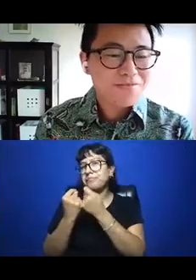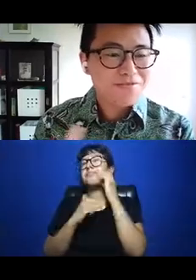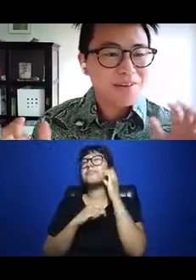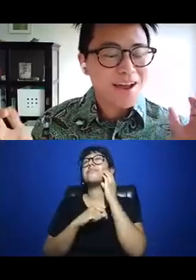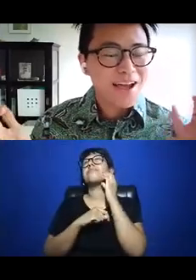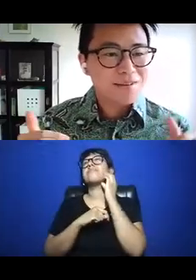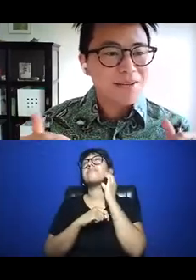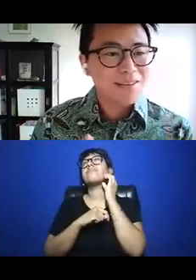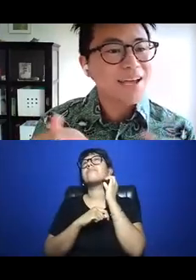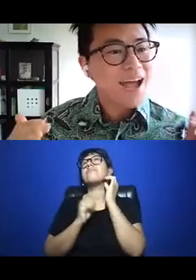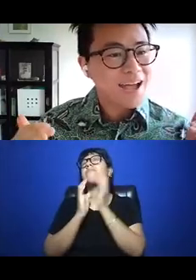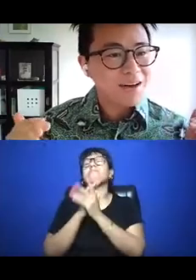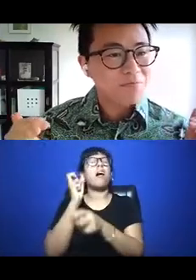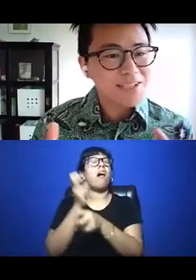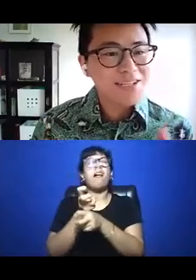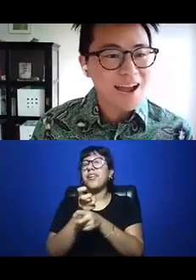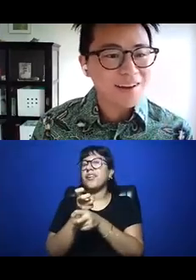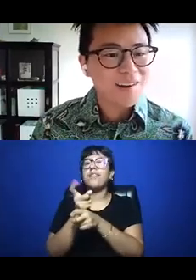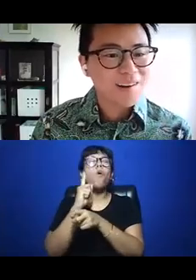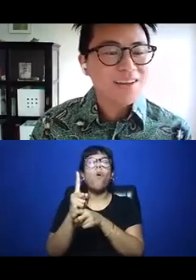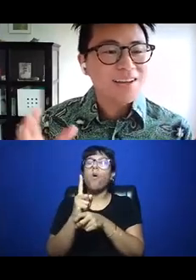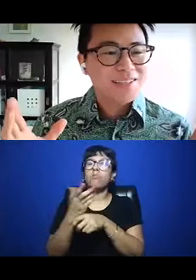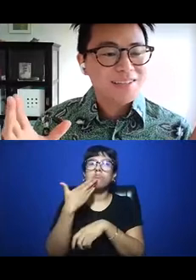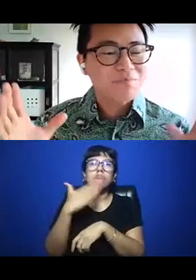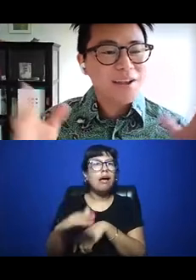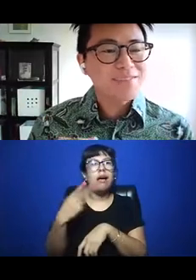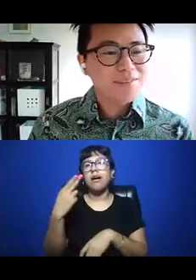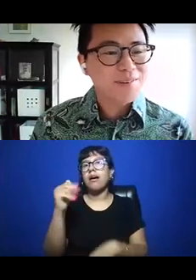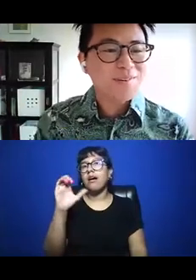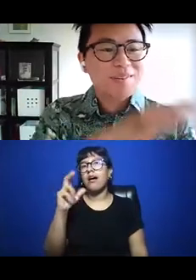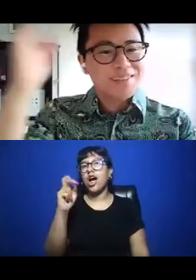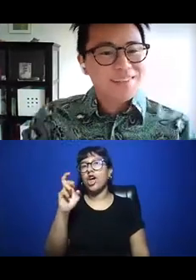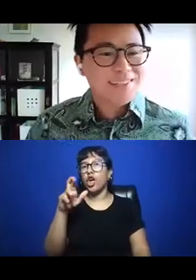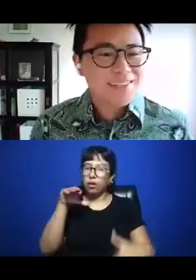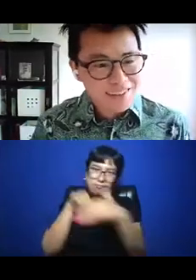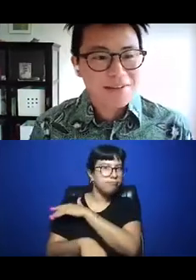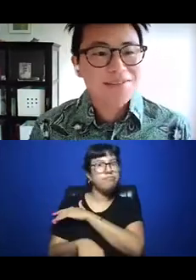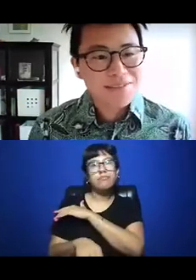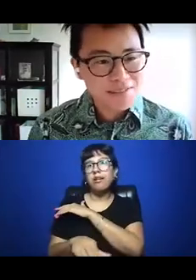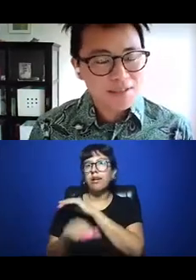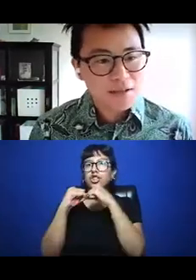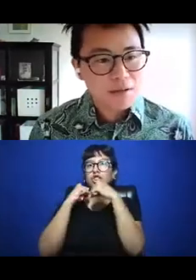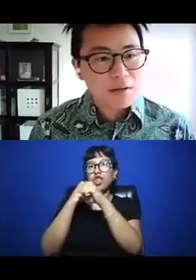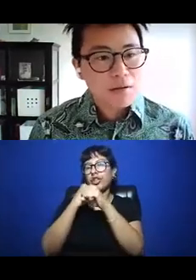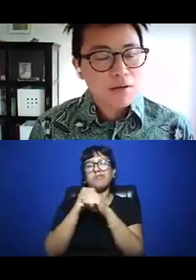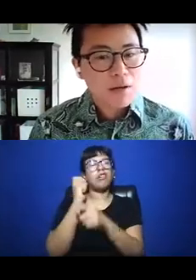very hard for anybody, like a malicious hacker, to break through their security